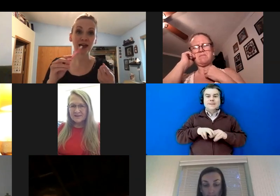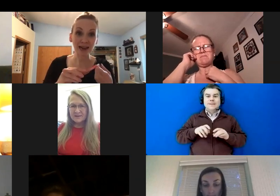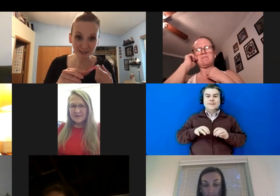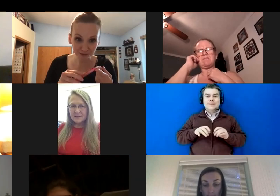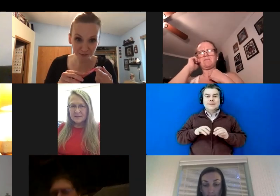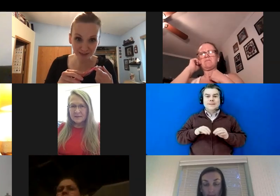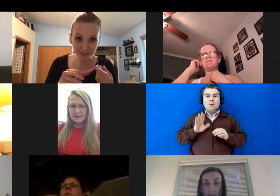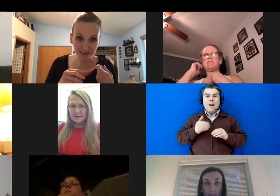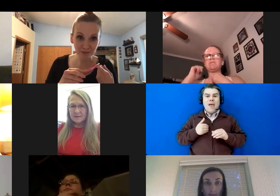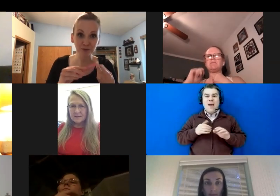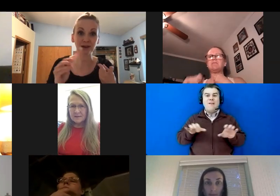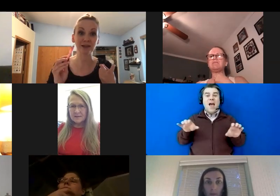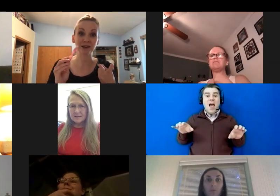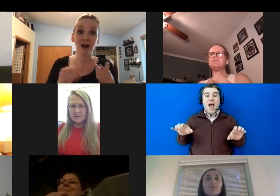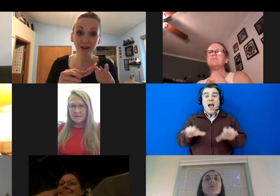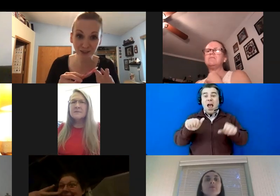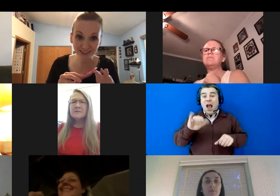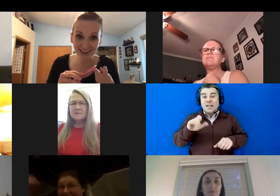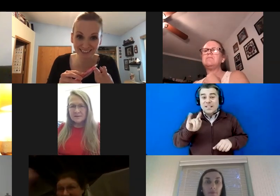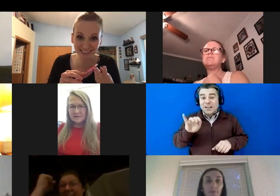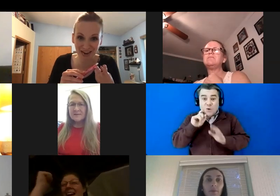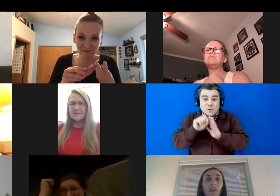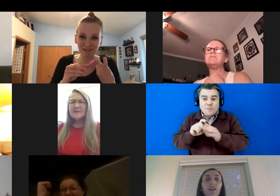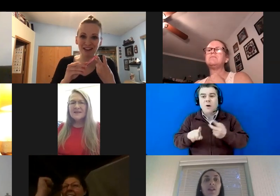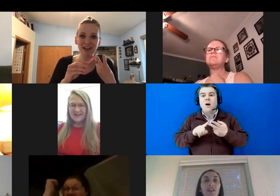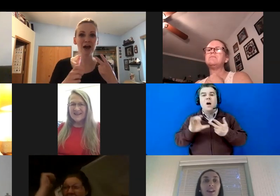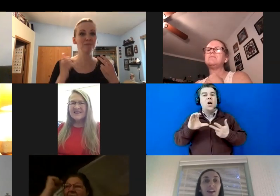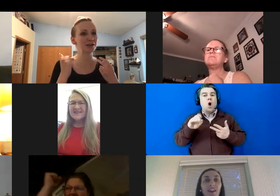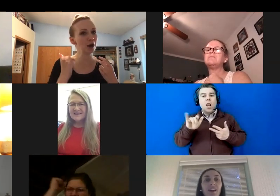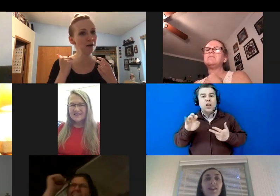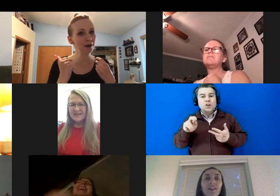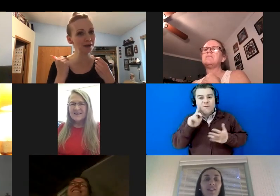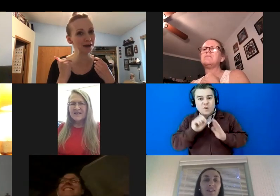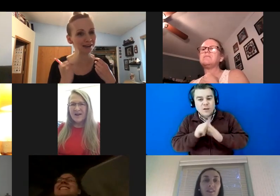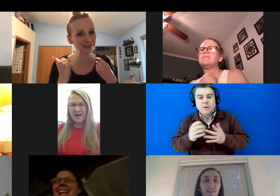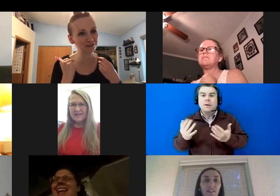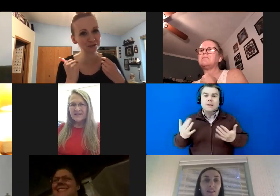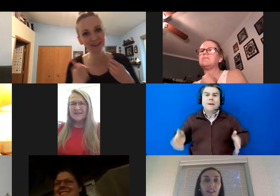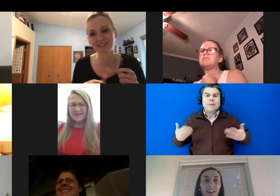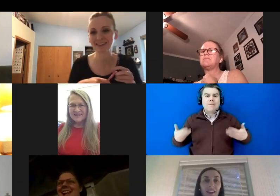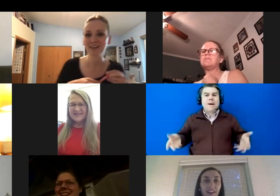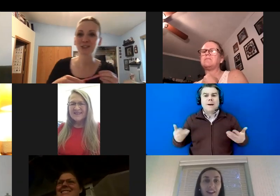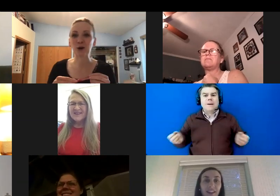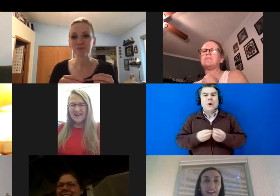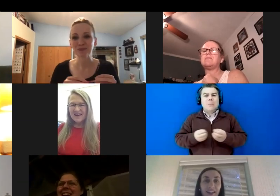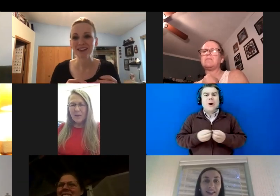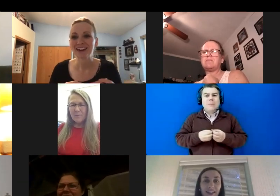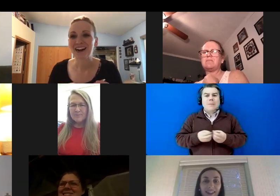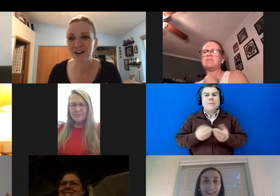have active as a sample and the collagen as a sample. I'm like, come on, baby, let's do this.